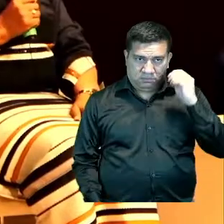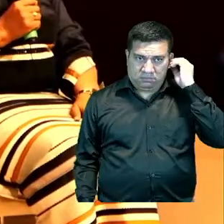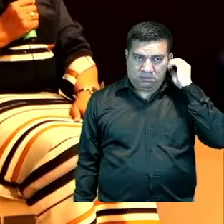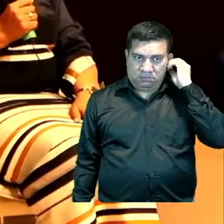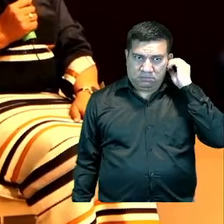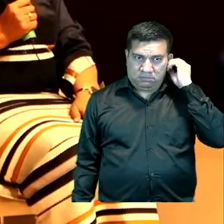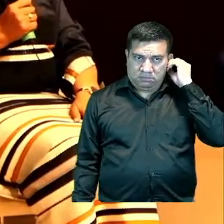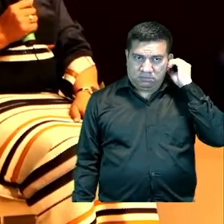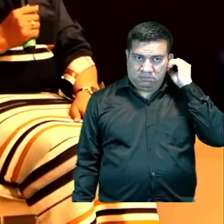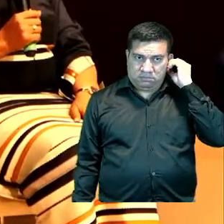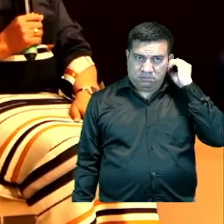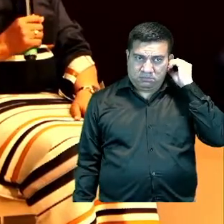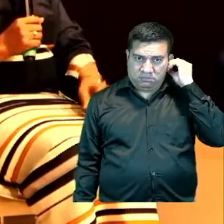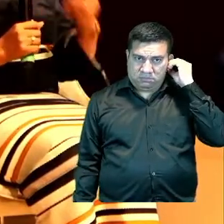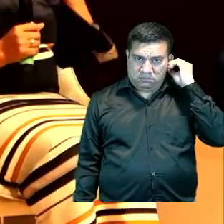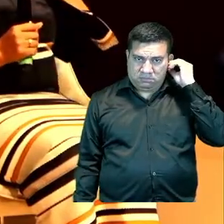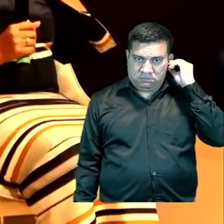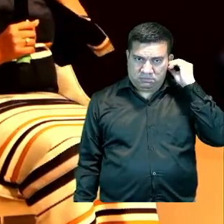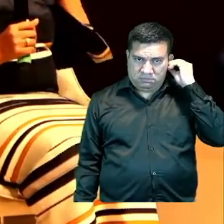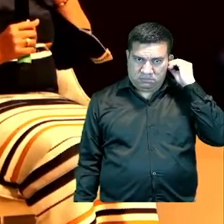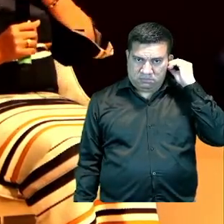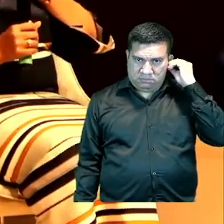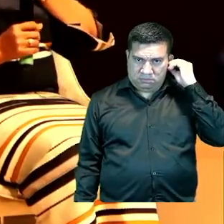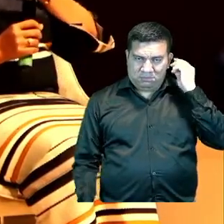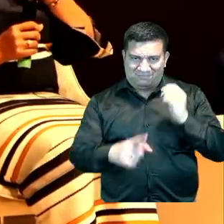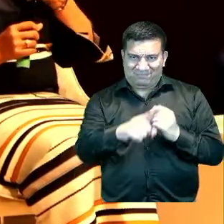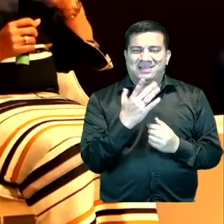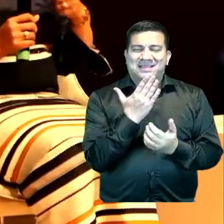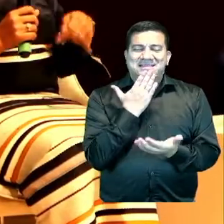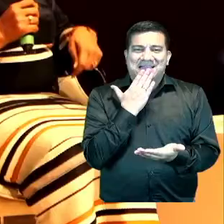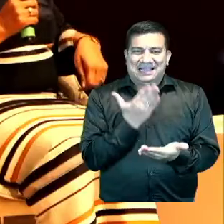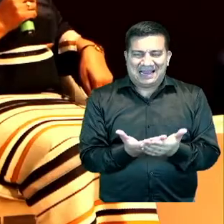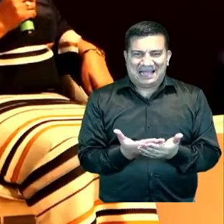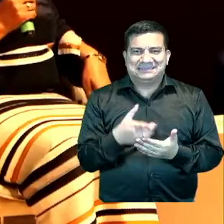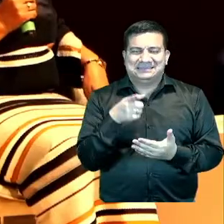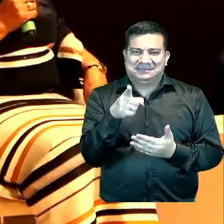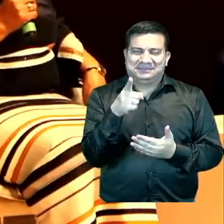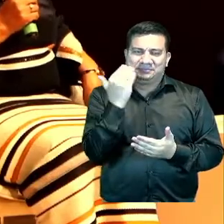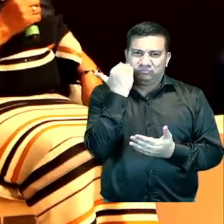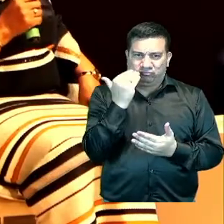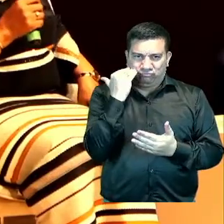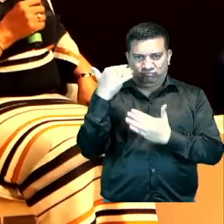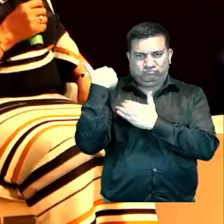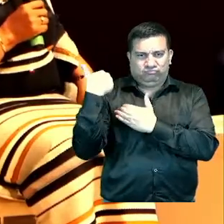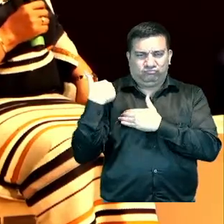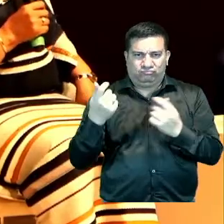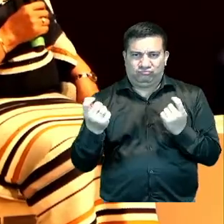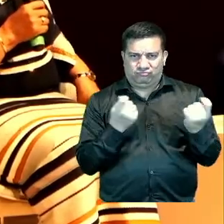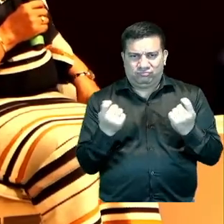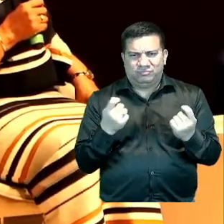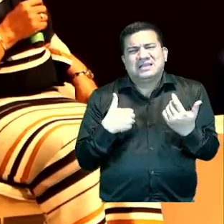Merci beaucoup, Madame la modératrice. Thank you very much, Madam Moderator.